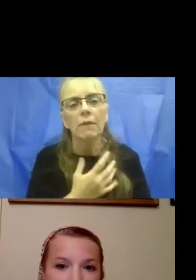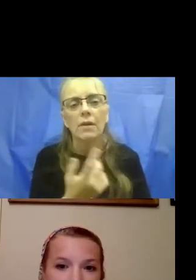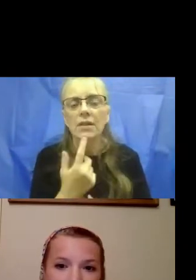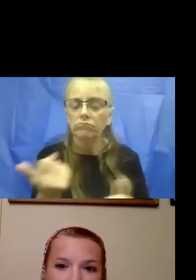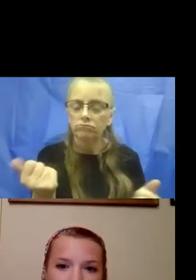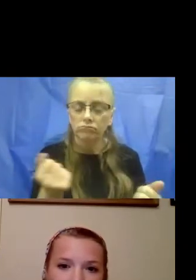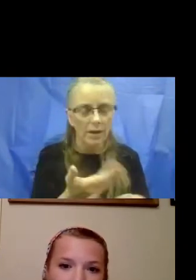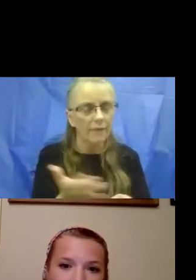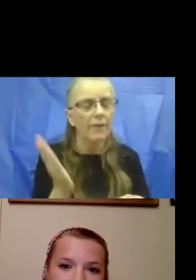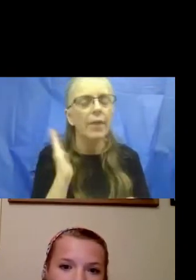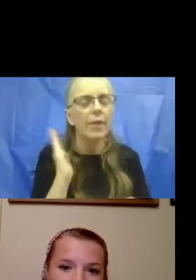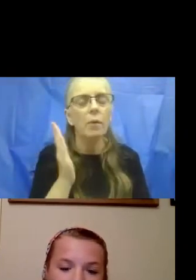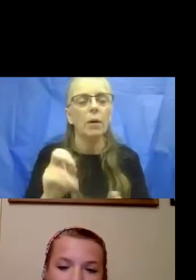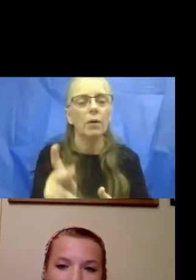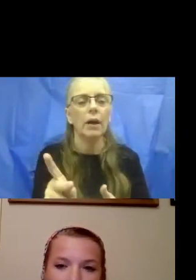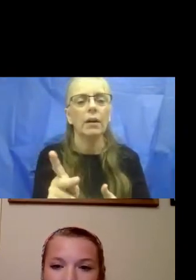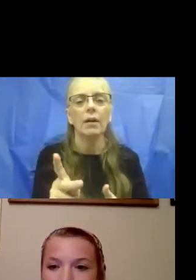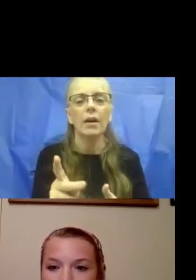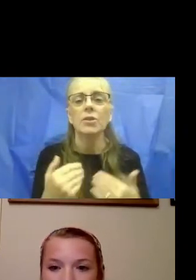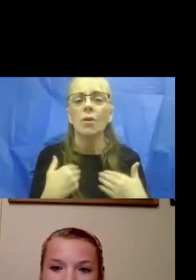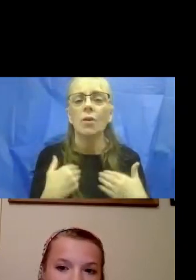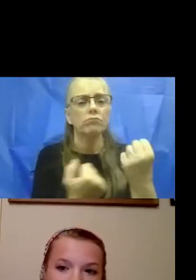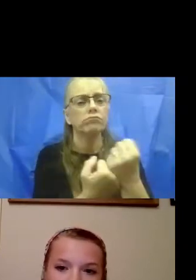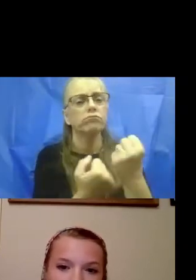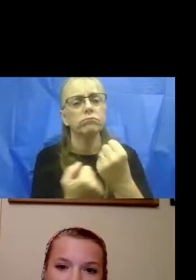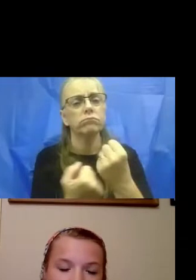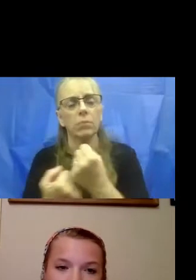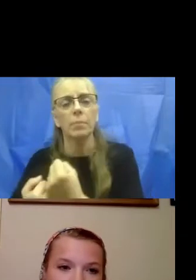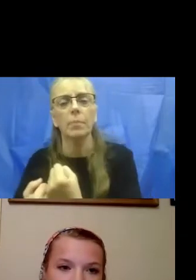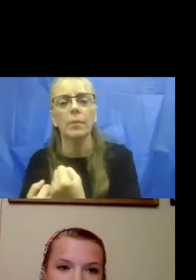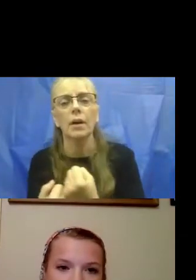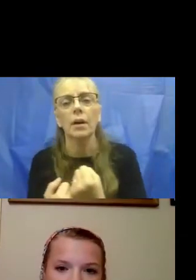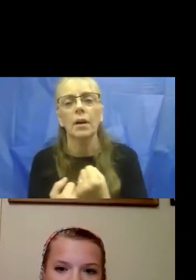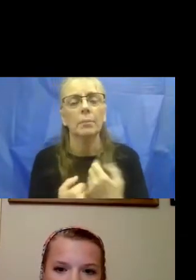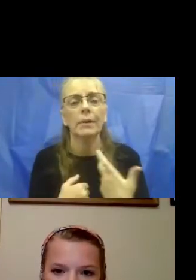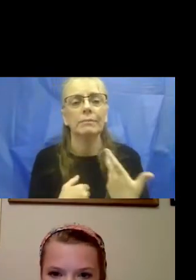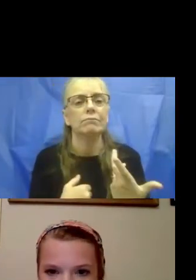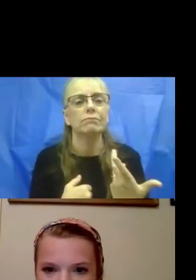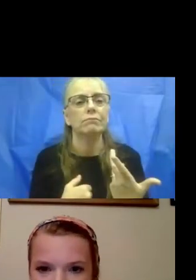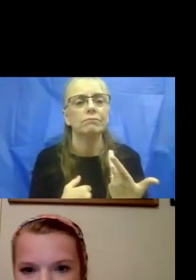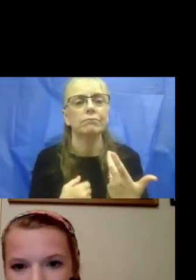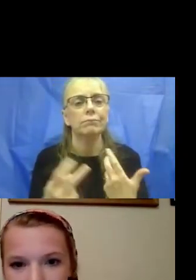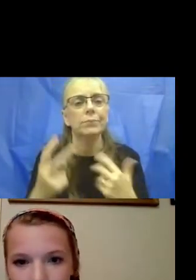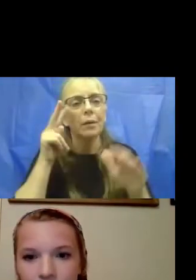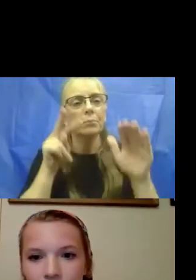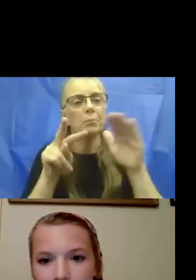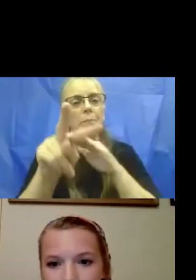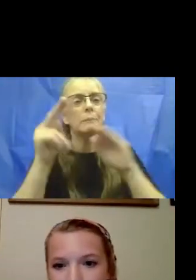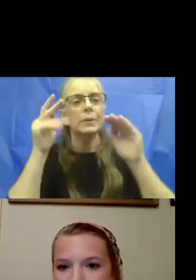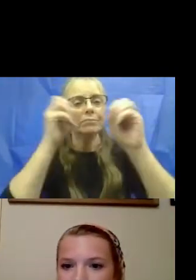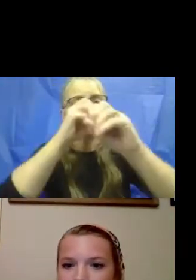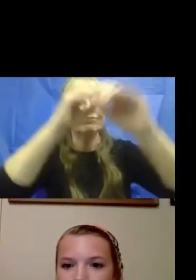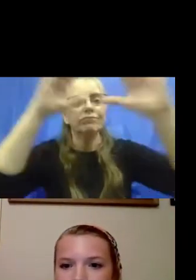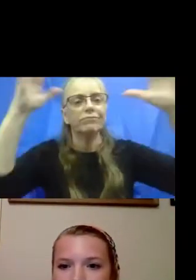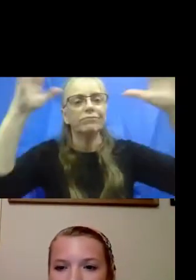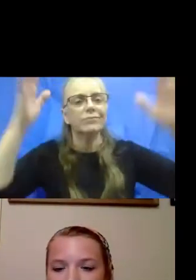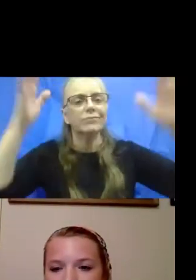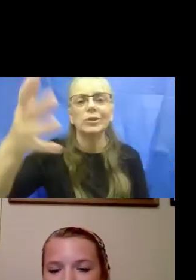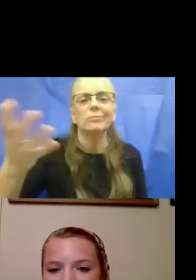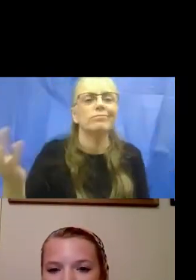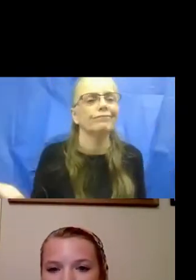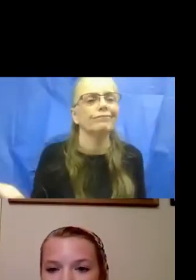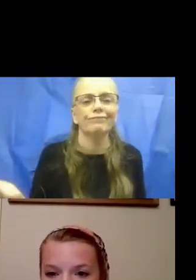Even though I had all the support in this time, I genuinely could not see how everything was going to be okay. After getting an